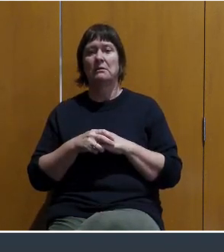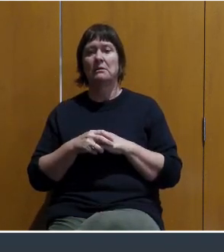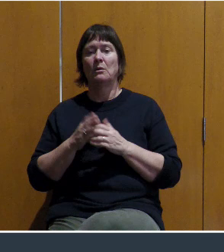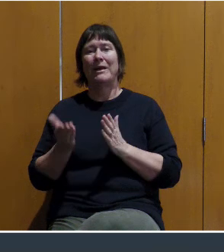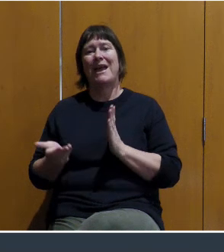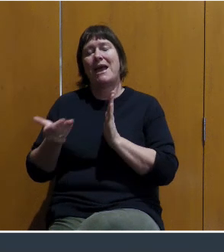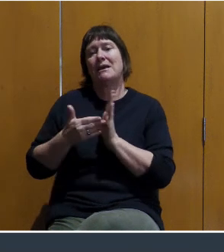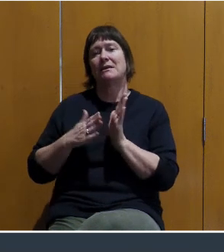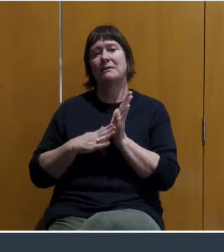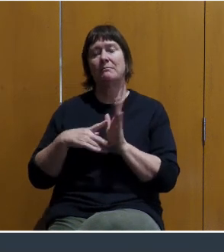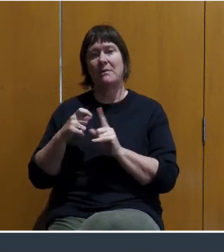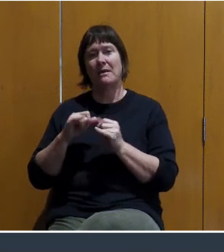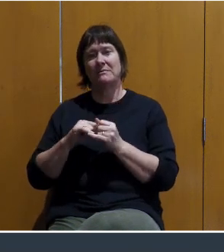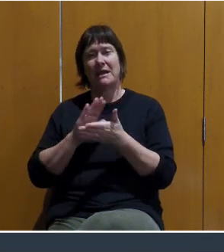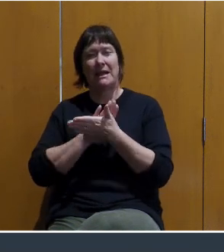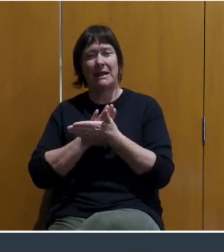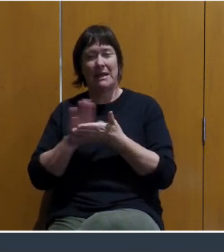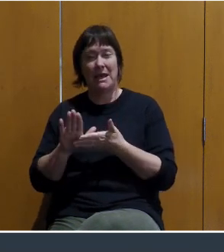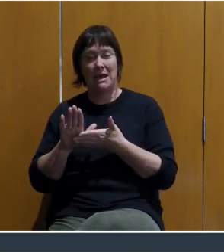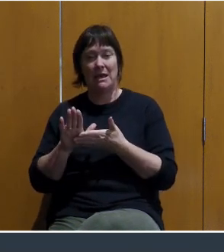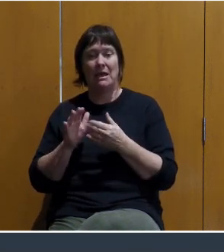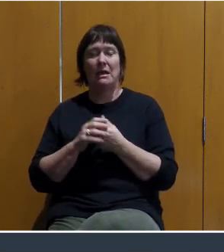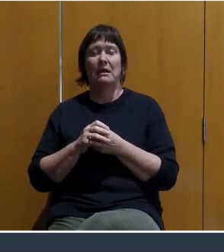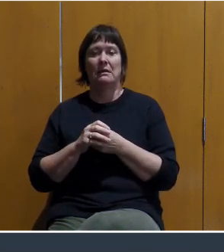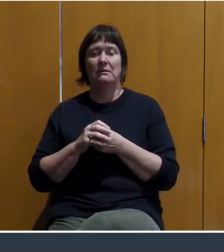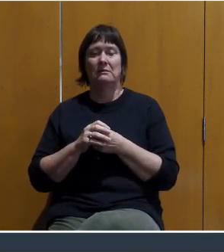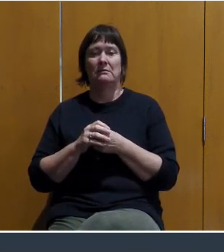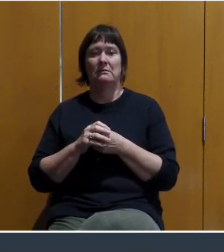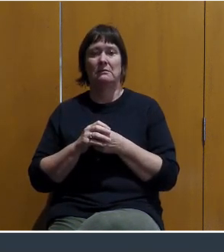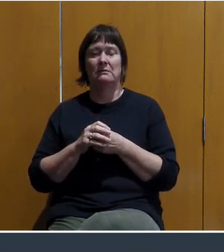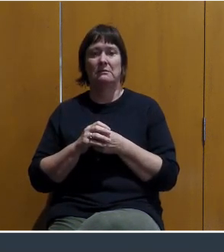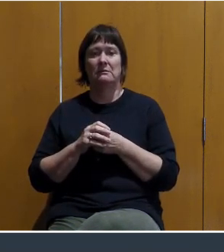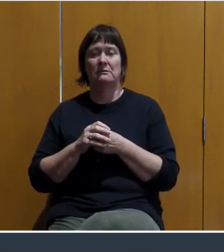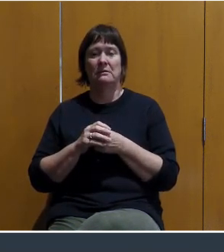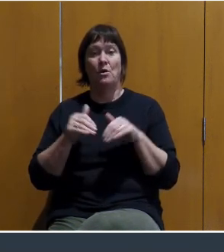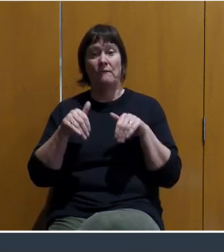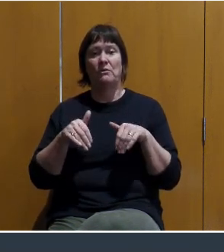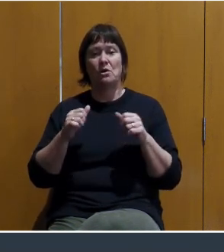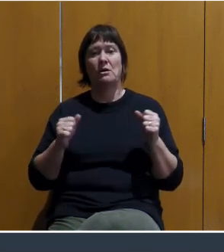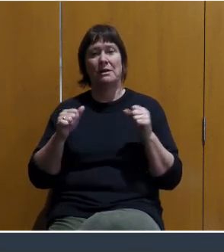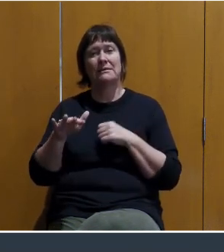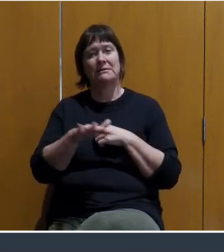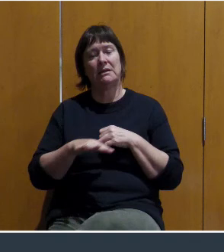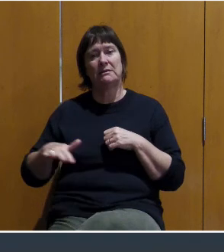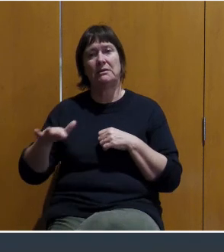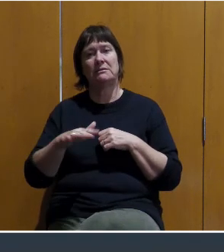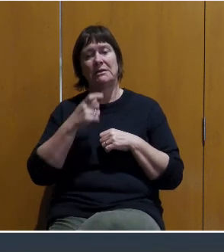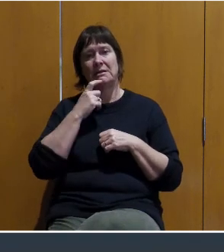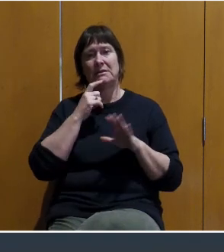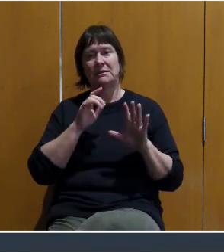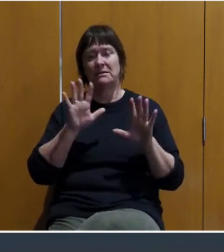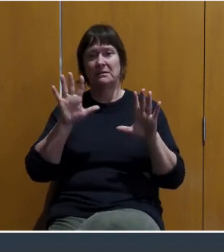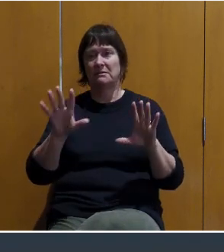really very clear, but the other areas of a dog exercise area, it was easy to put it